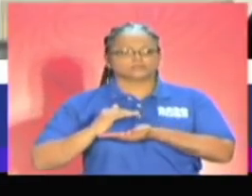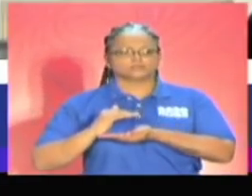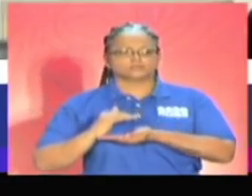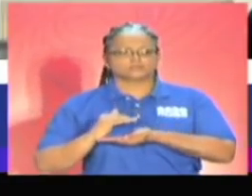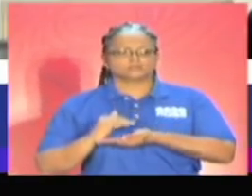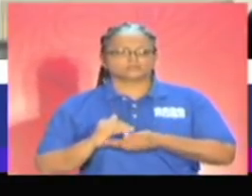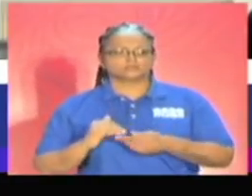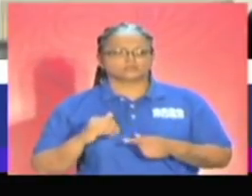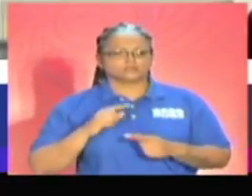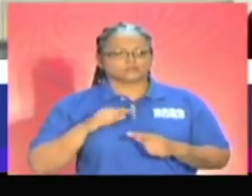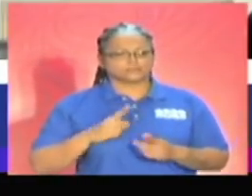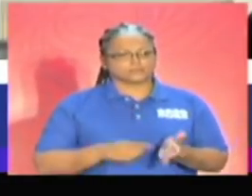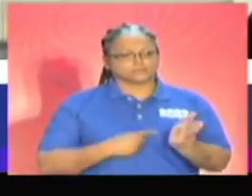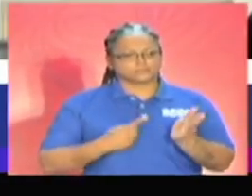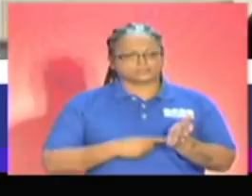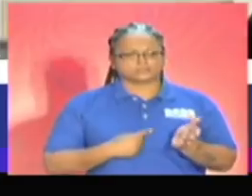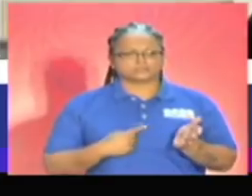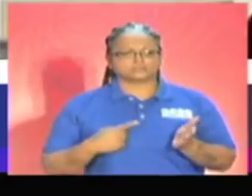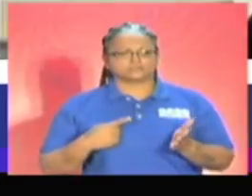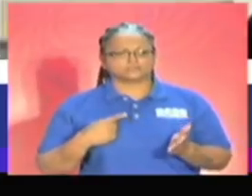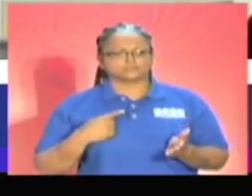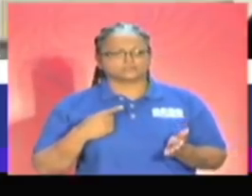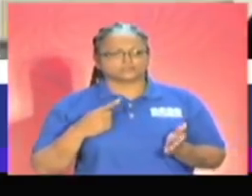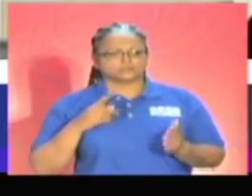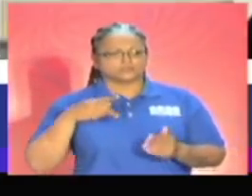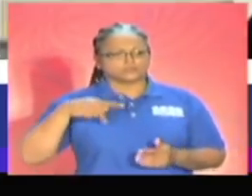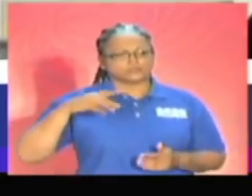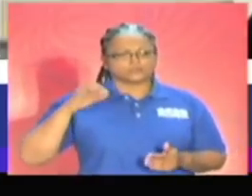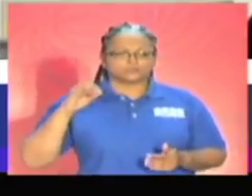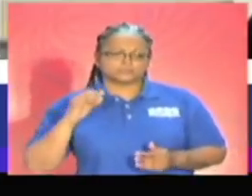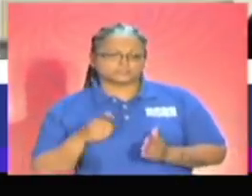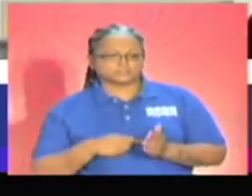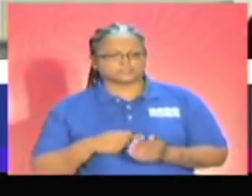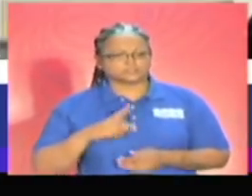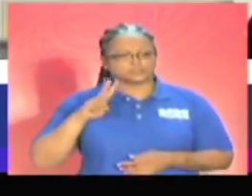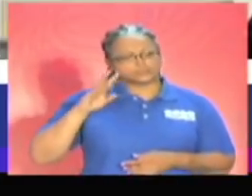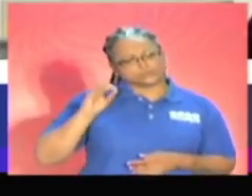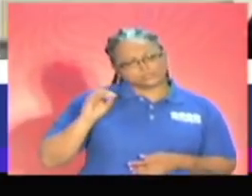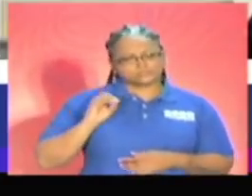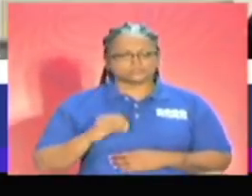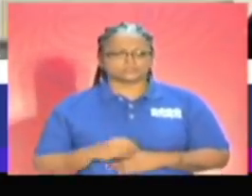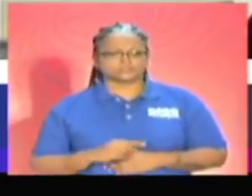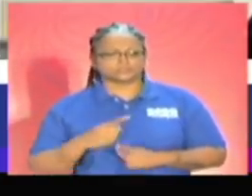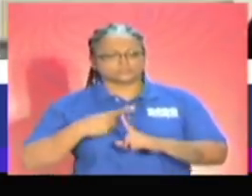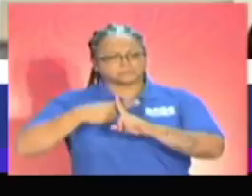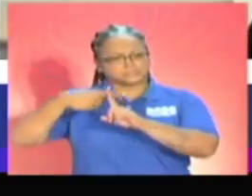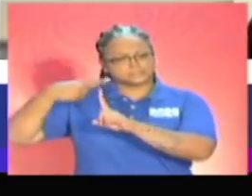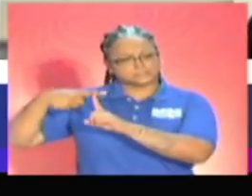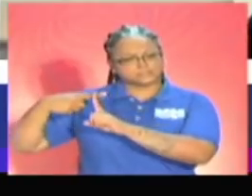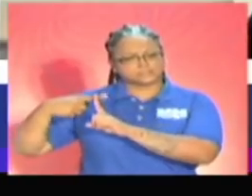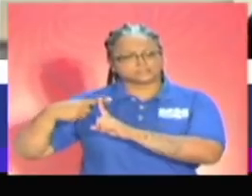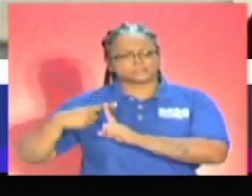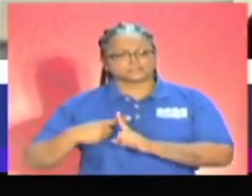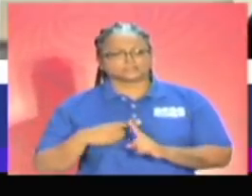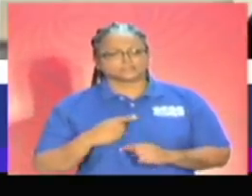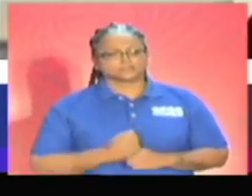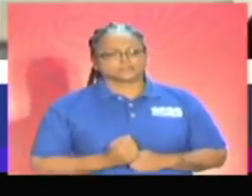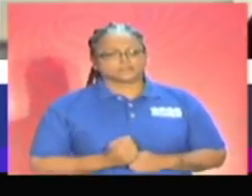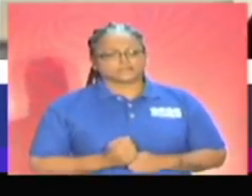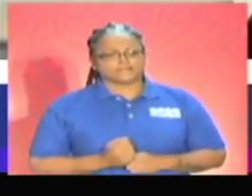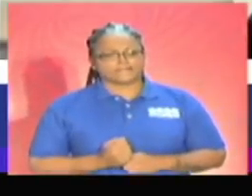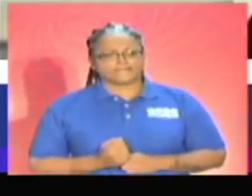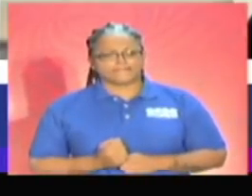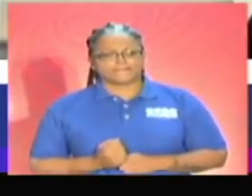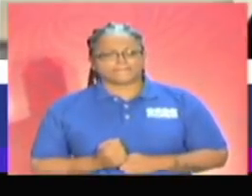plus. Is the contact tracing exercise still ongoing? I know in the early stages of the